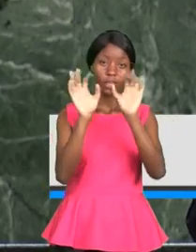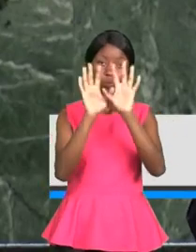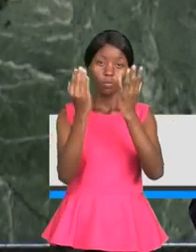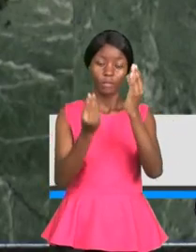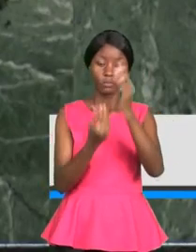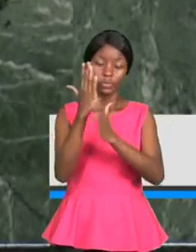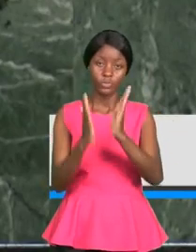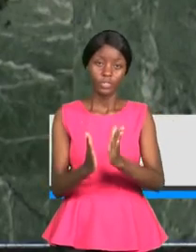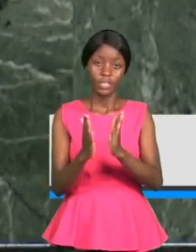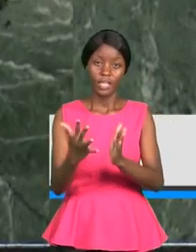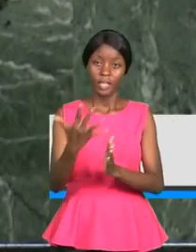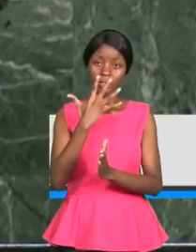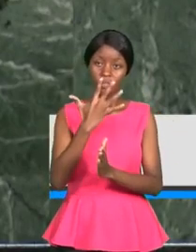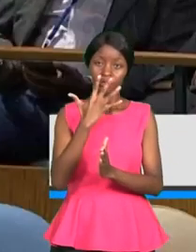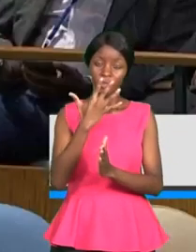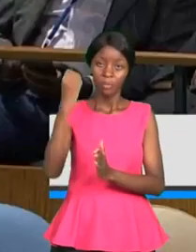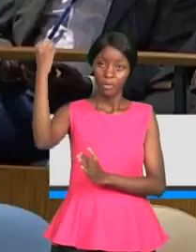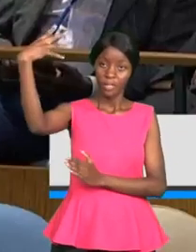of geothermal electricity.